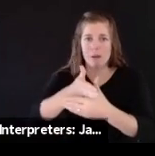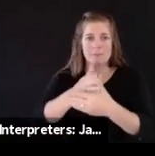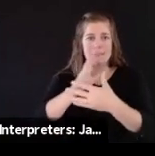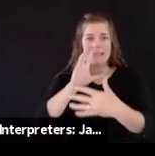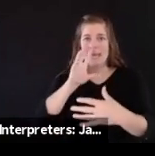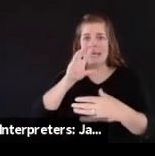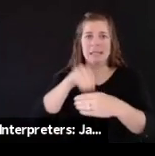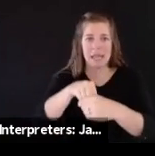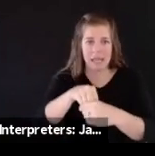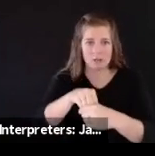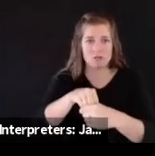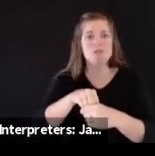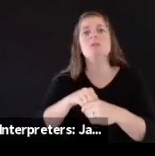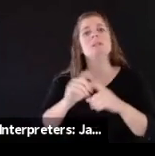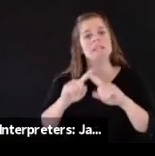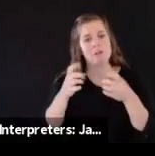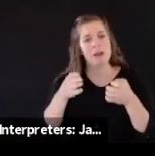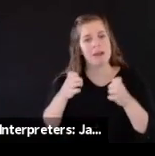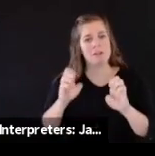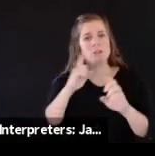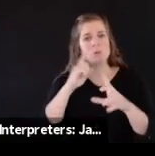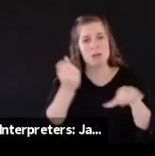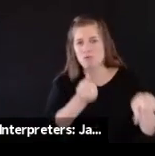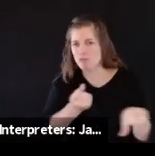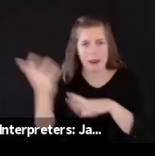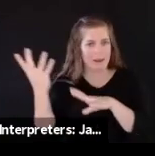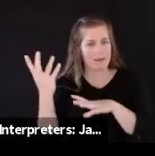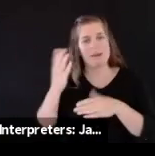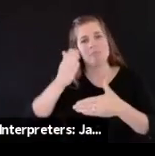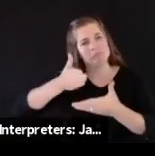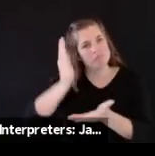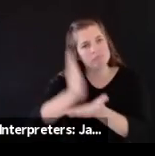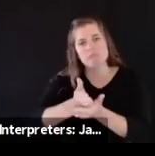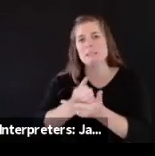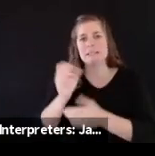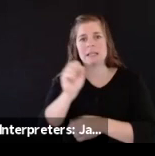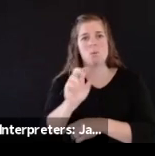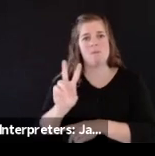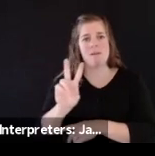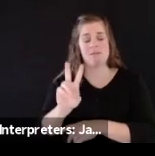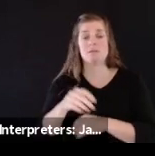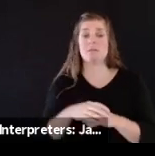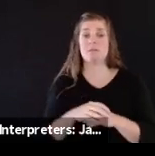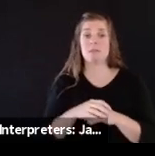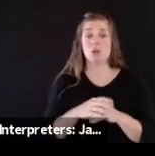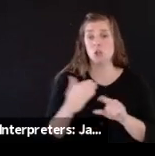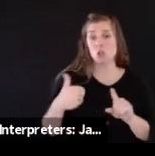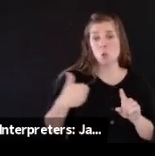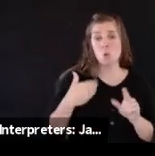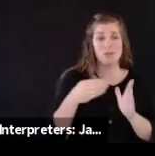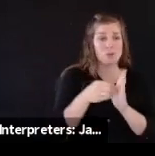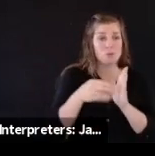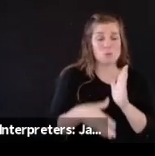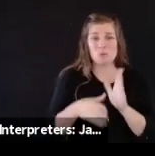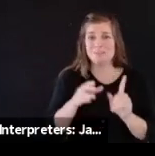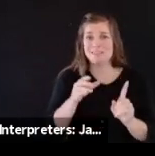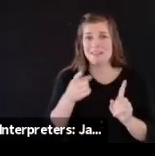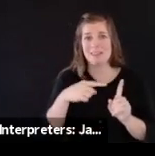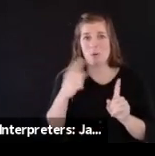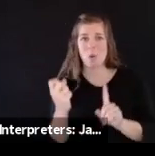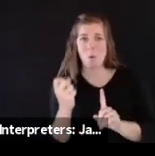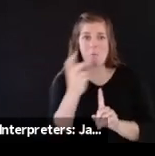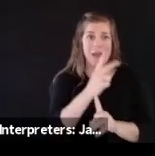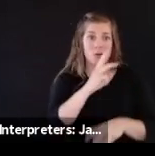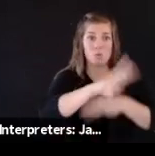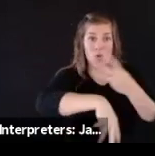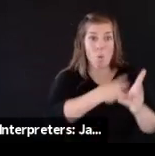engaging in efforts that eradicate sexual violence. Our youth and our students would go back into a world that promoted, perpetuated,